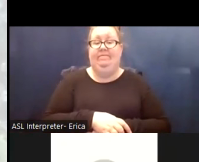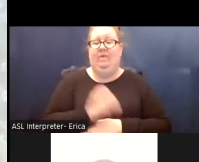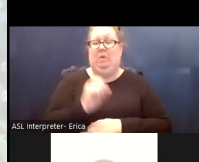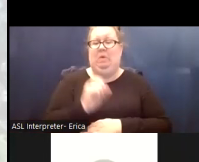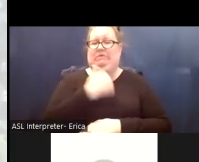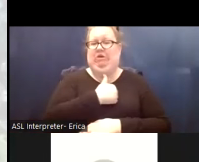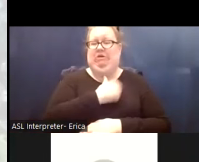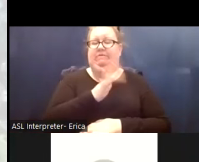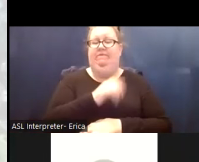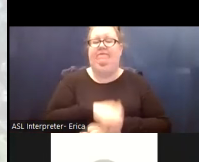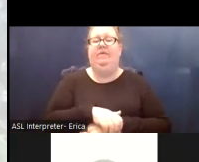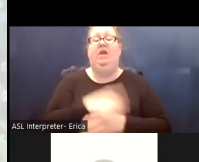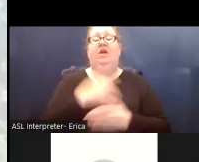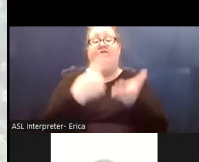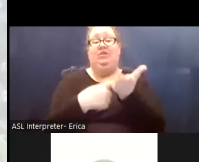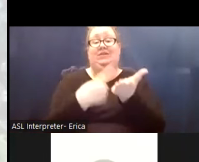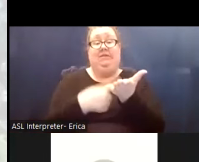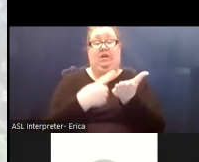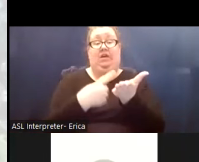in the discussion, we're going to talk about